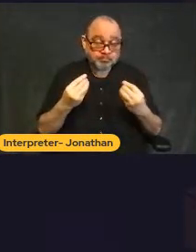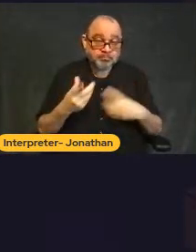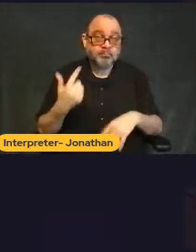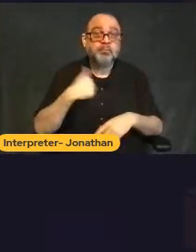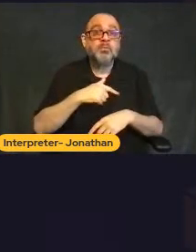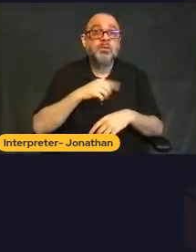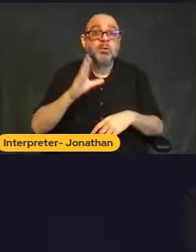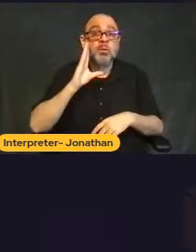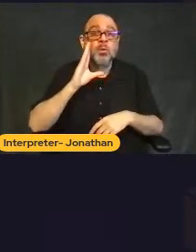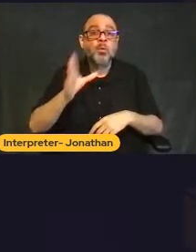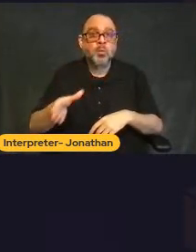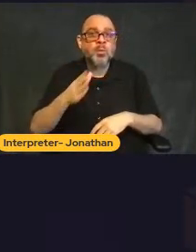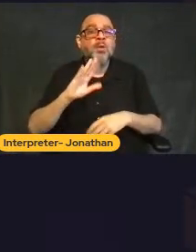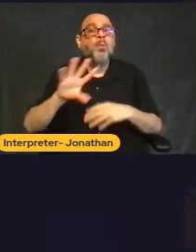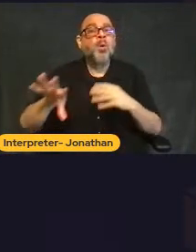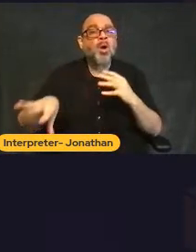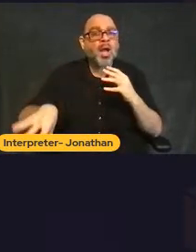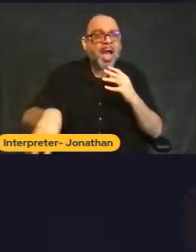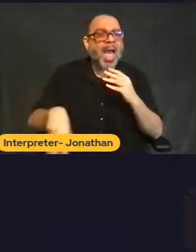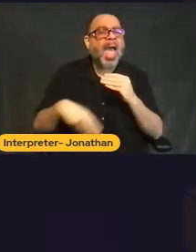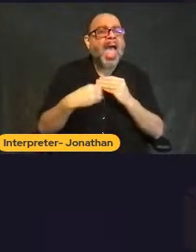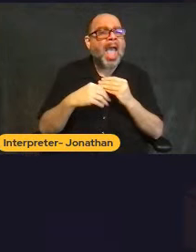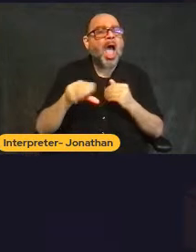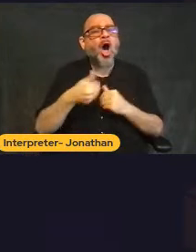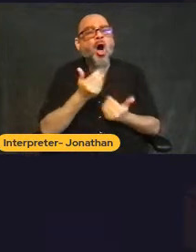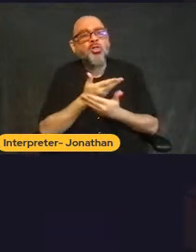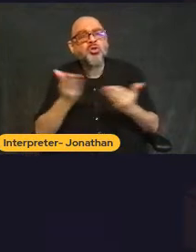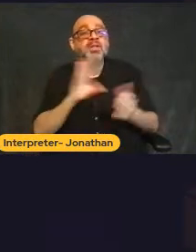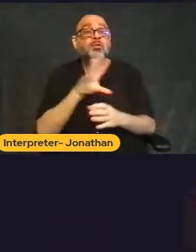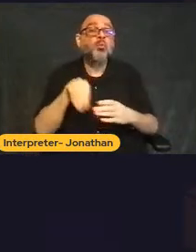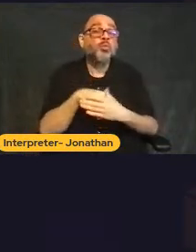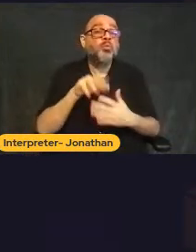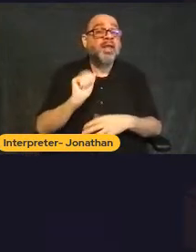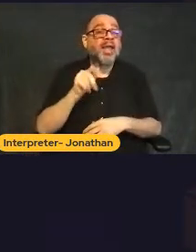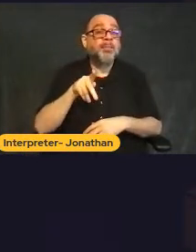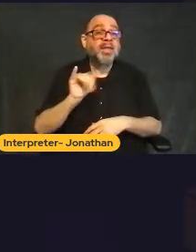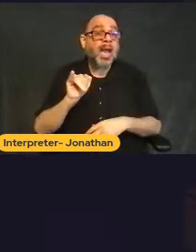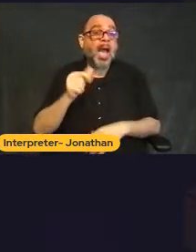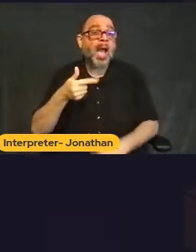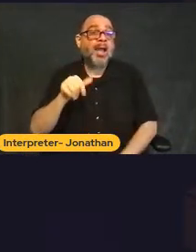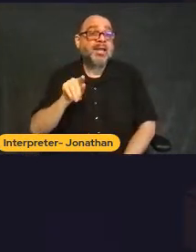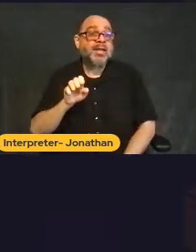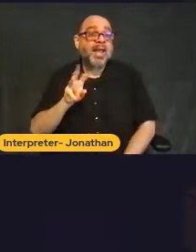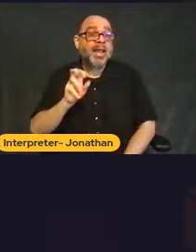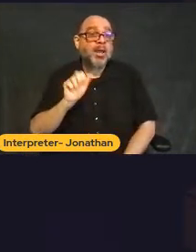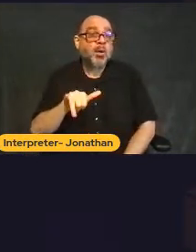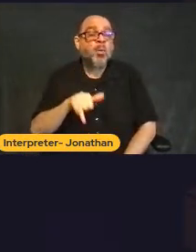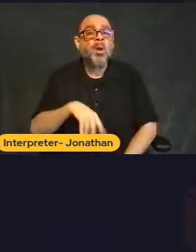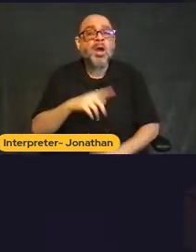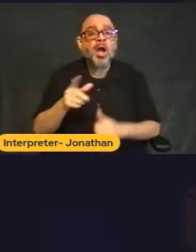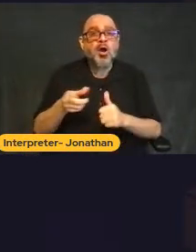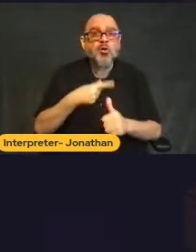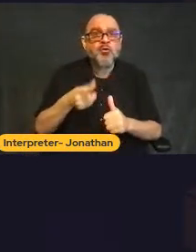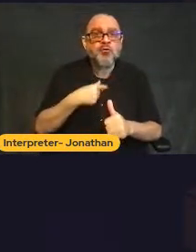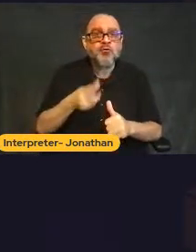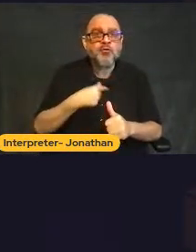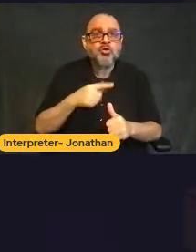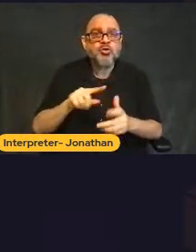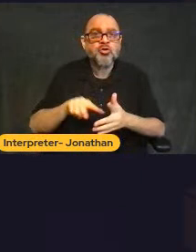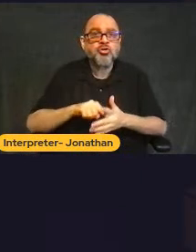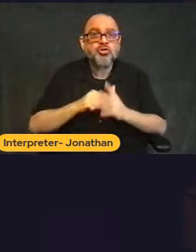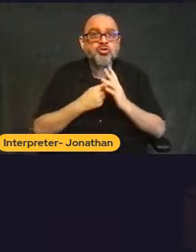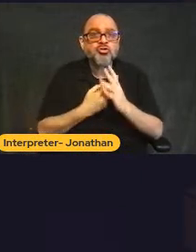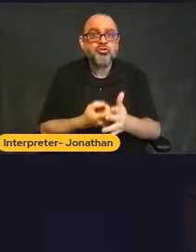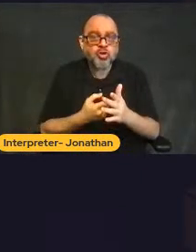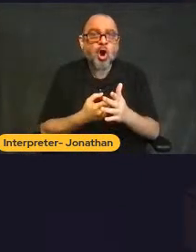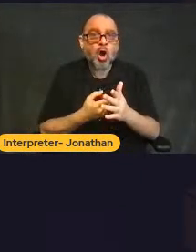Lambda and API gateway. Right. So let's start with Lambda. Call